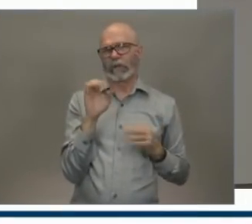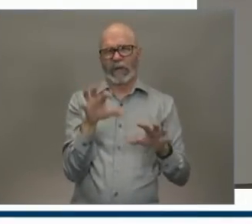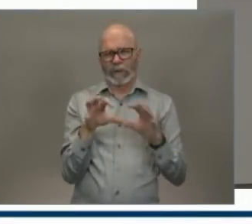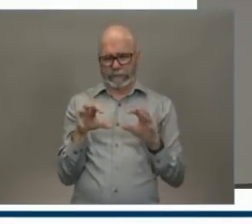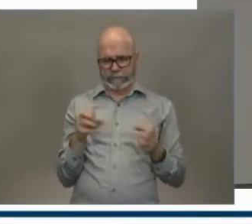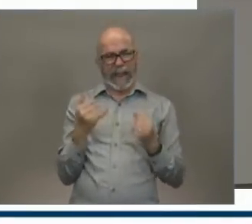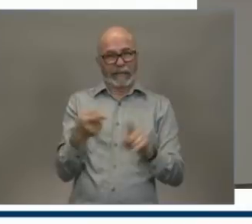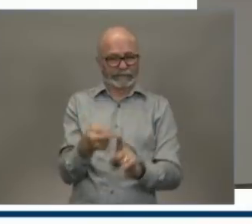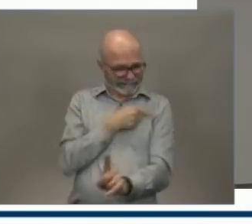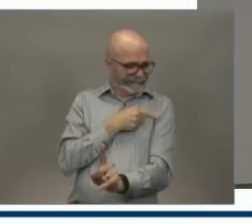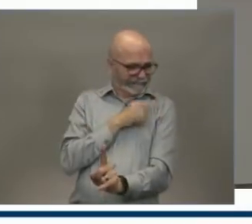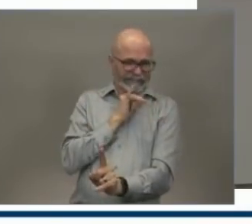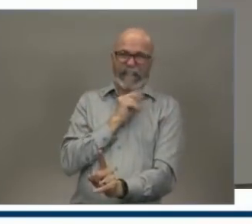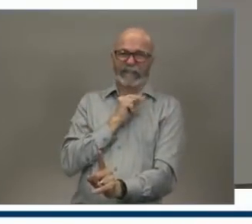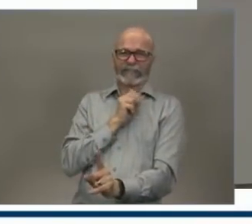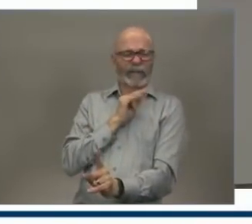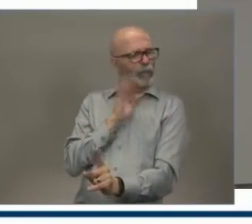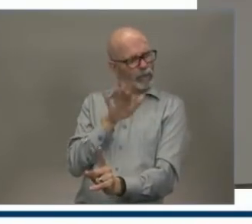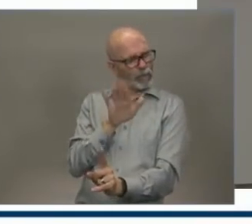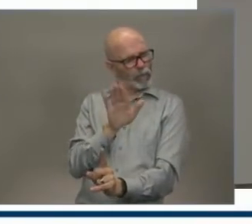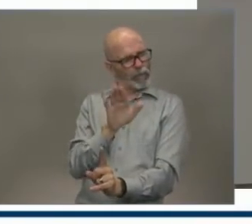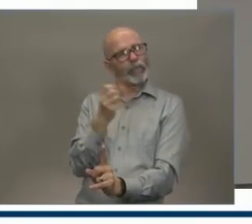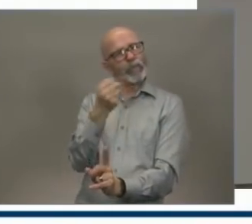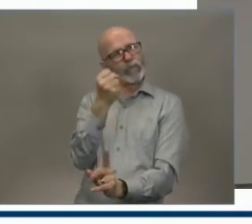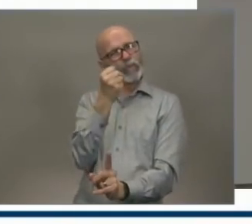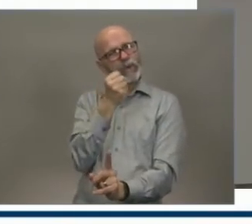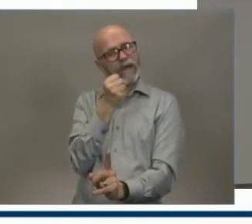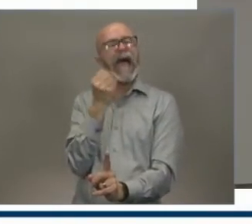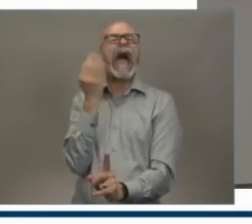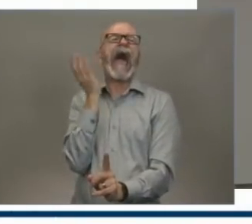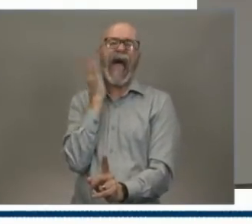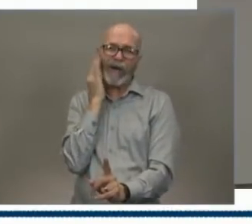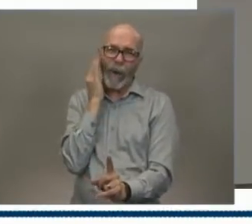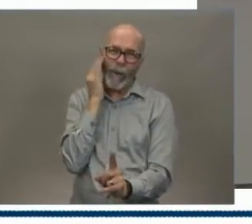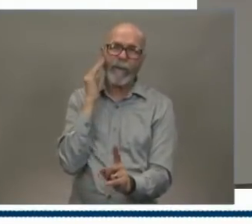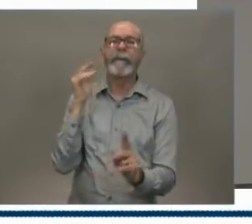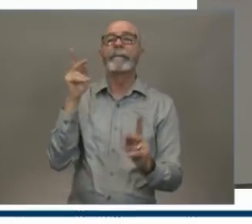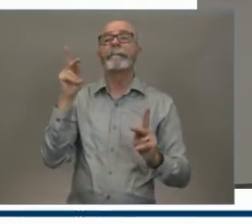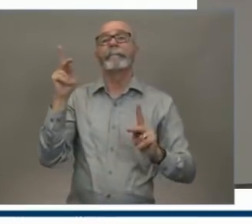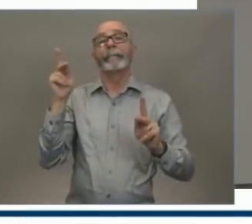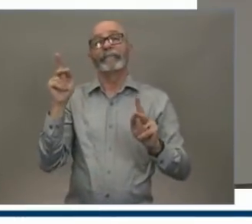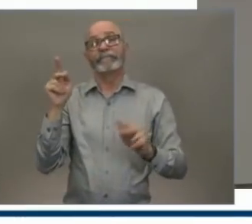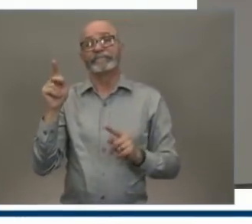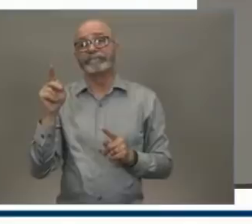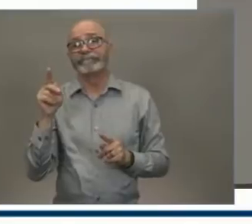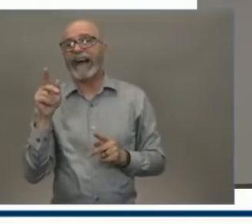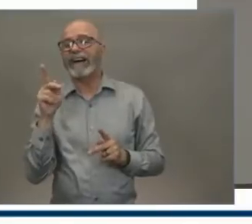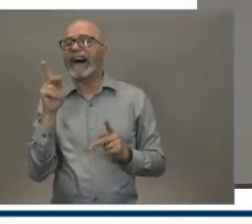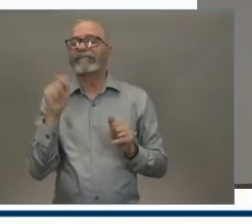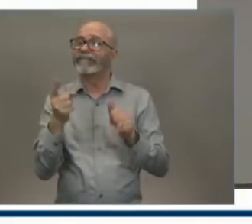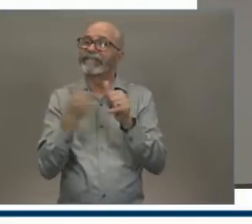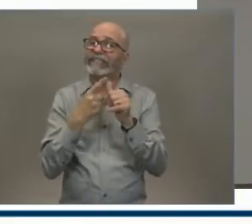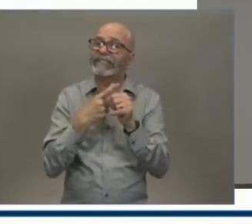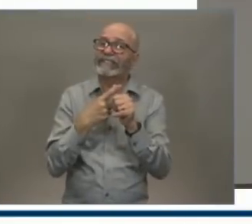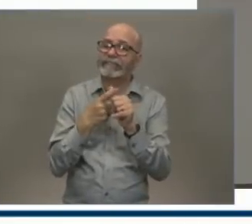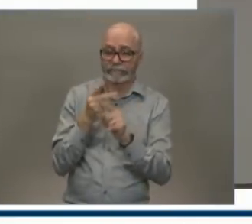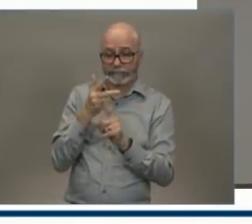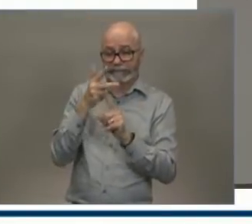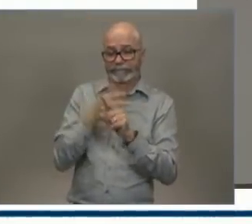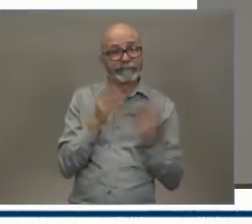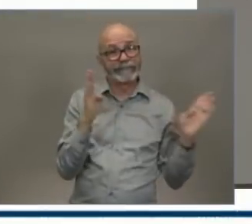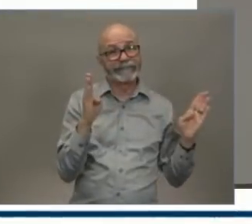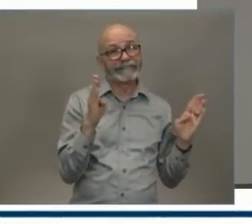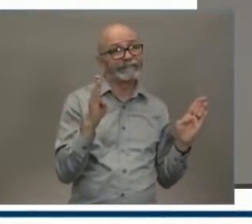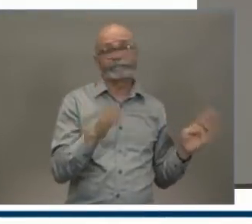so as I say to lots of people, I think at the most 3 months, 3-month blocks of time. So when we get closer